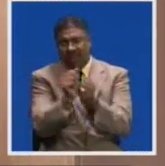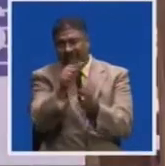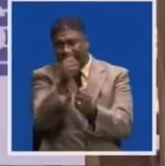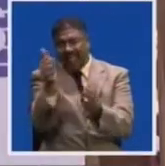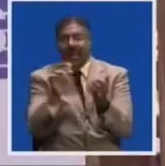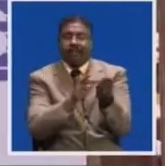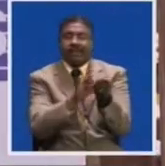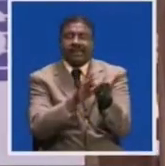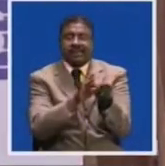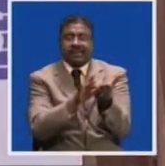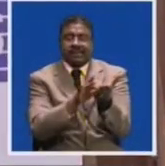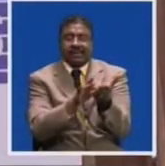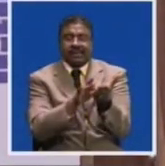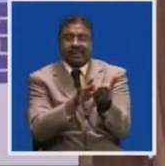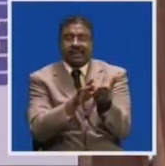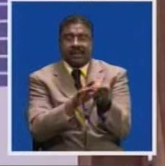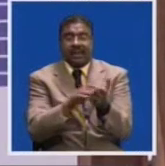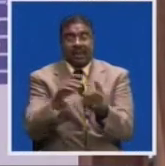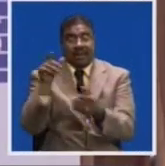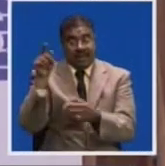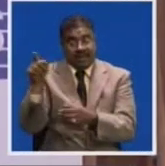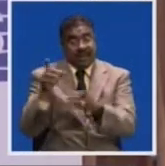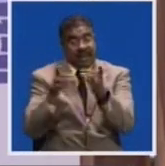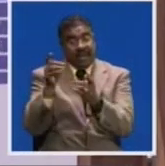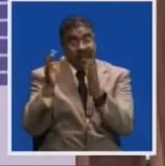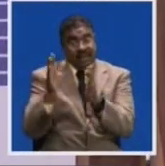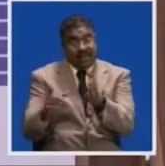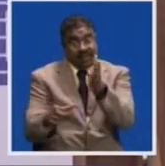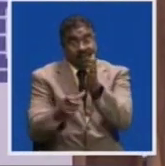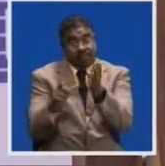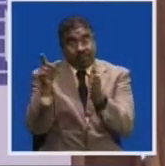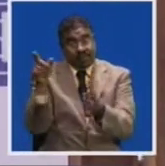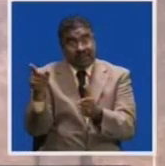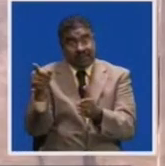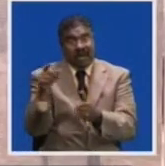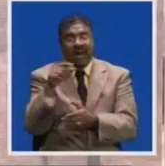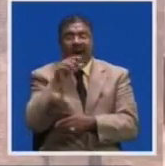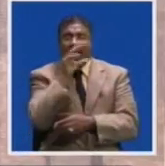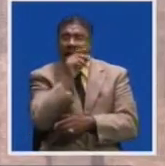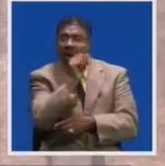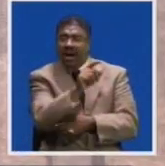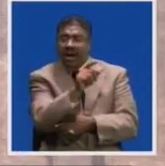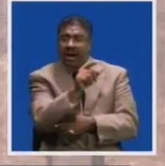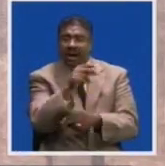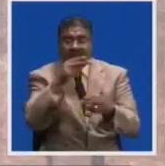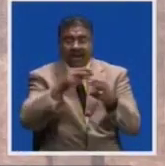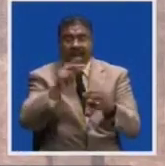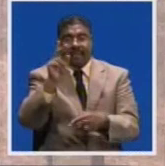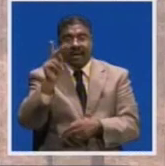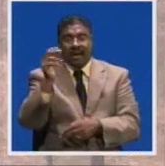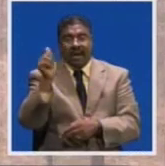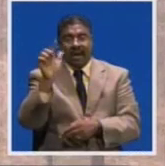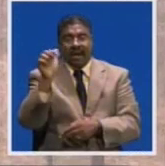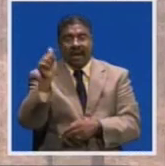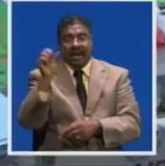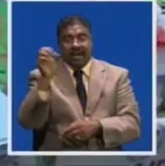measures. And Deputy Project Director, Clinical Services at USAID Discover Health, Kalasa Mwanda, says